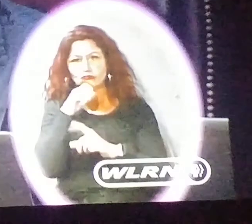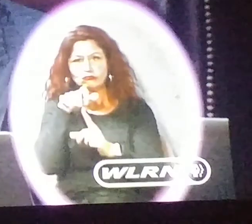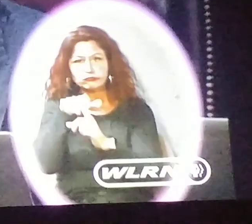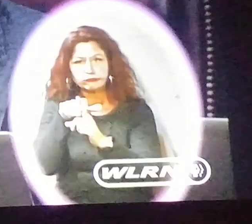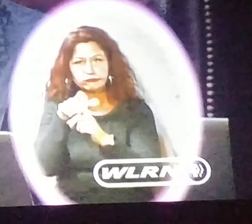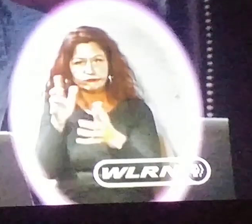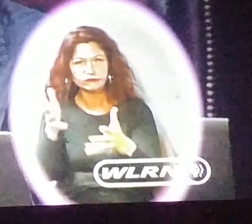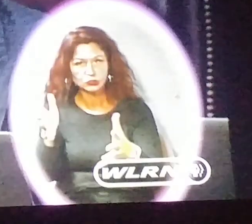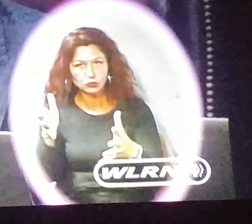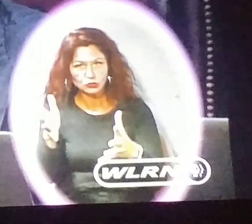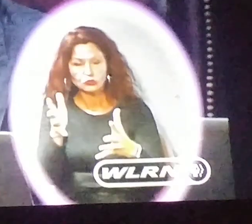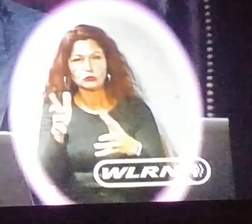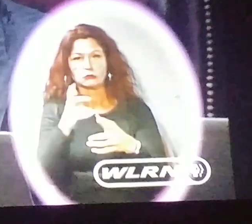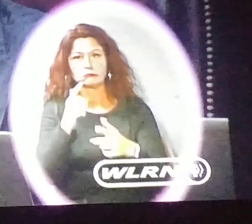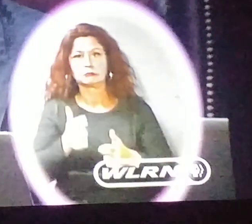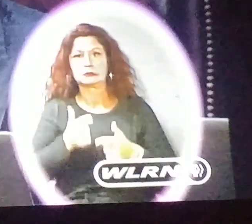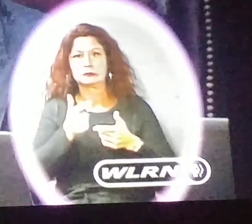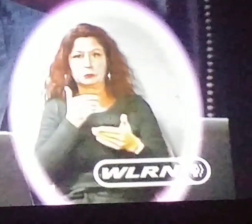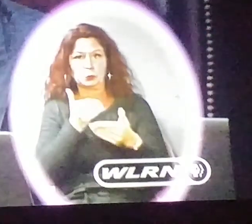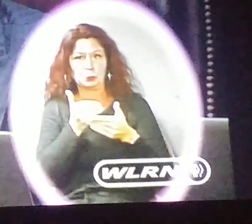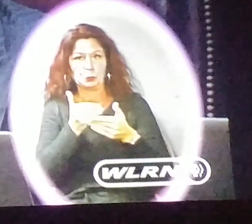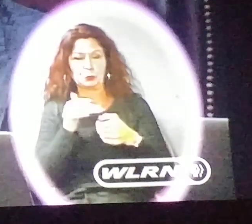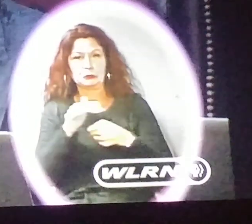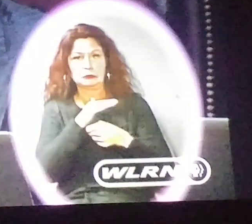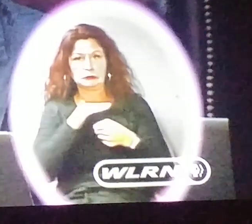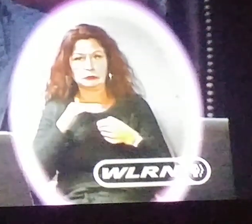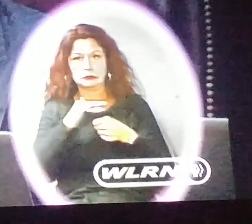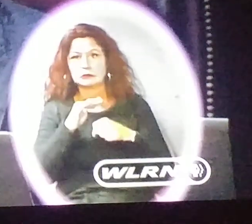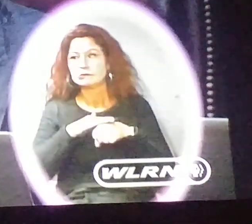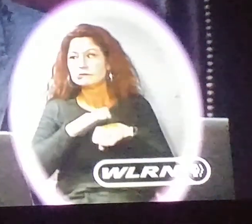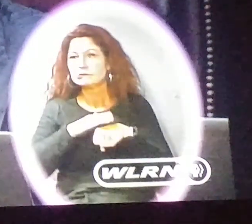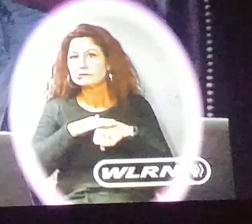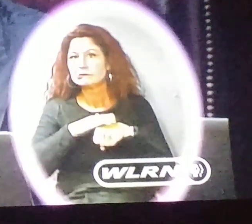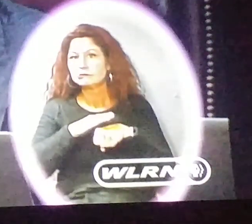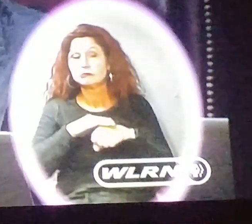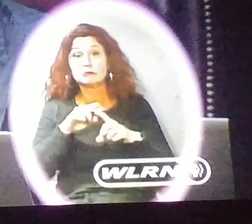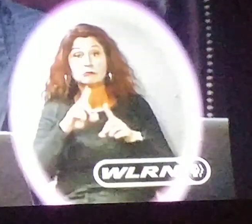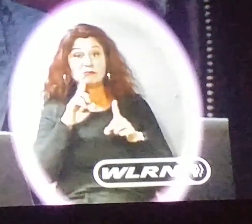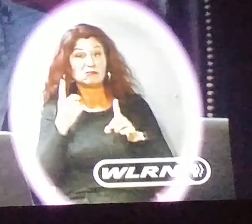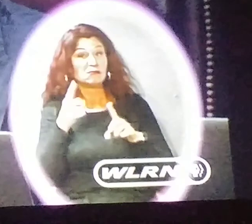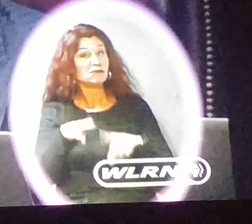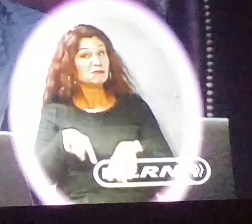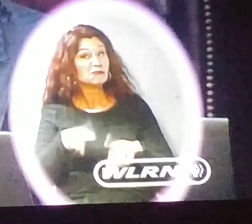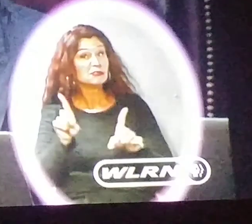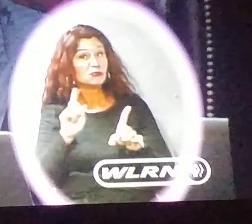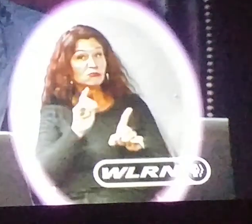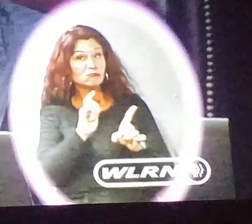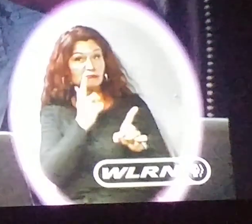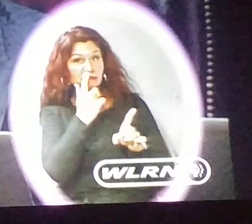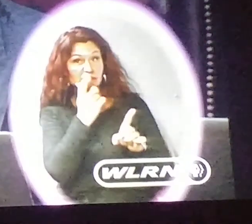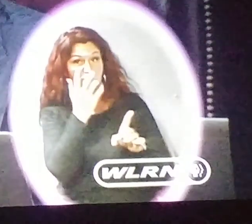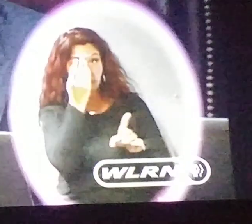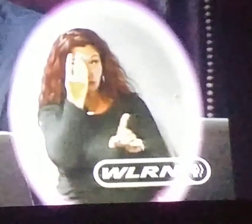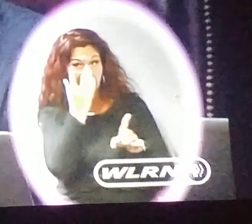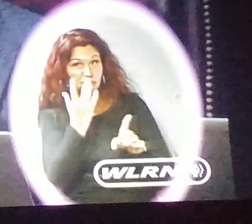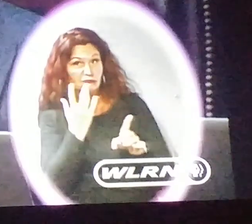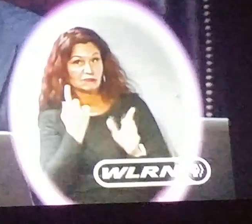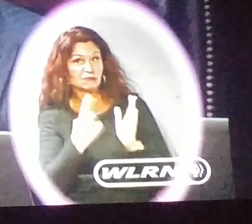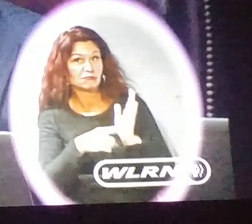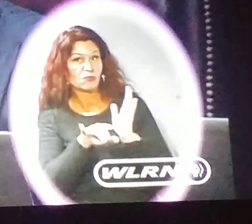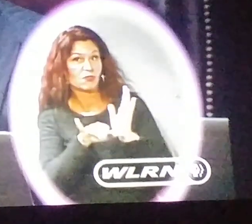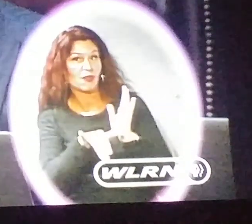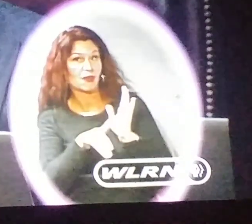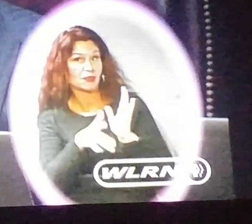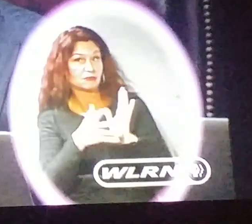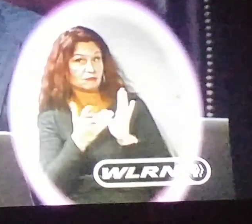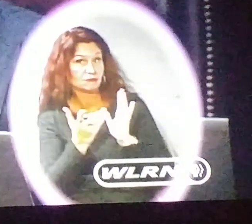something distinct from this, I would be interested in to know what that distinction is that would lead to such